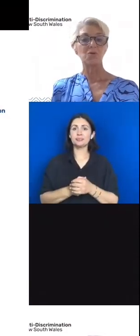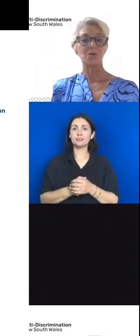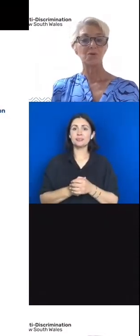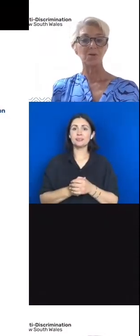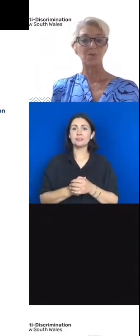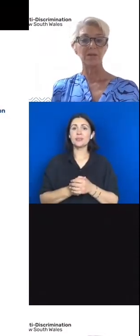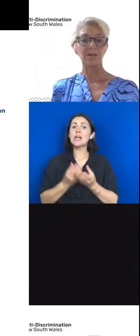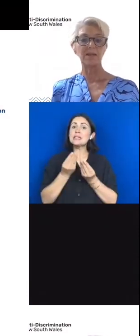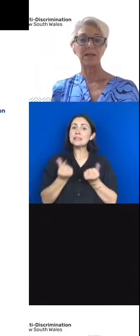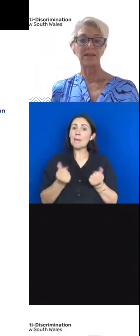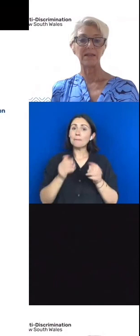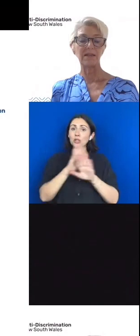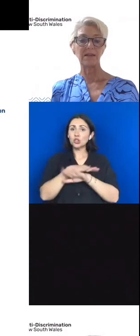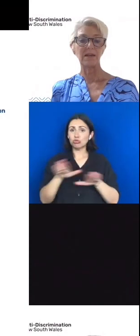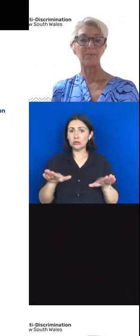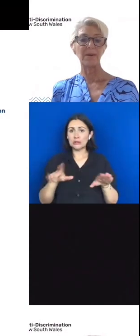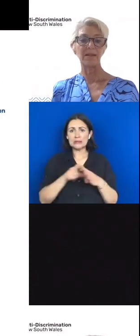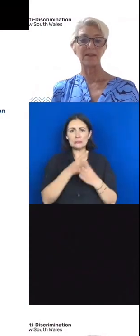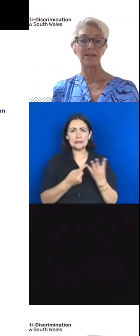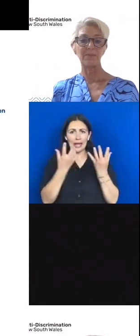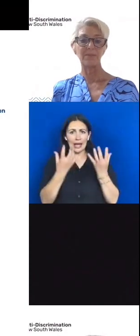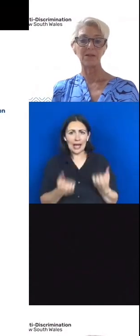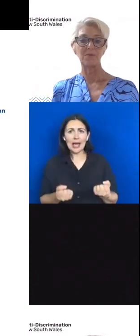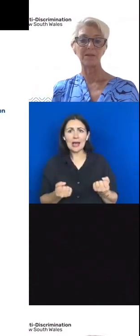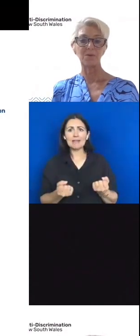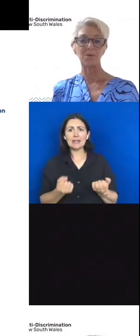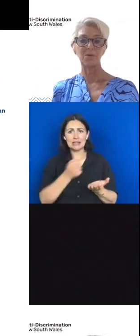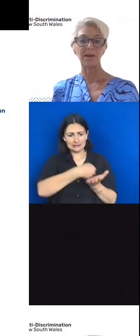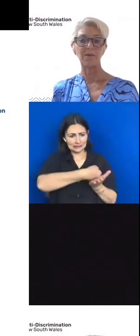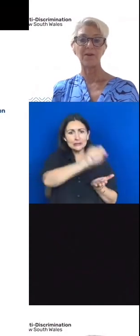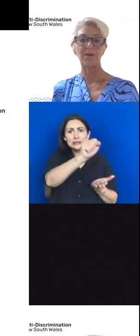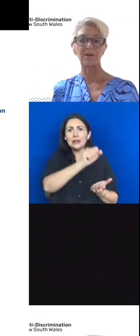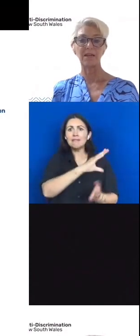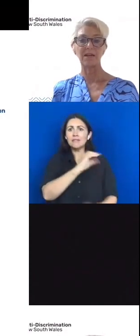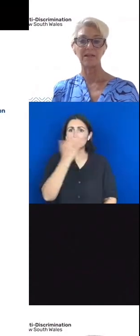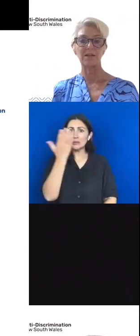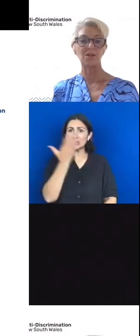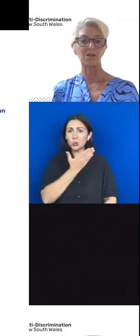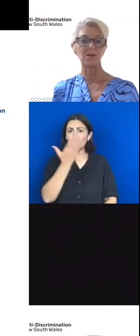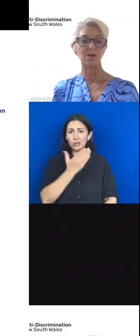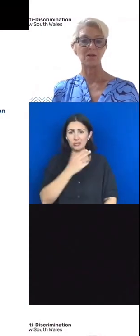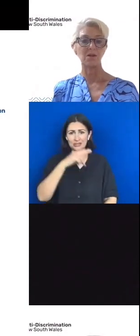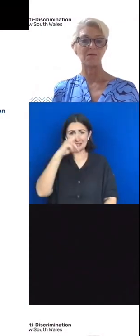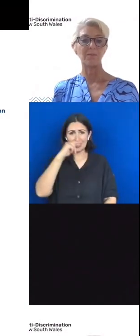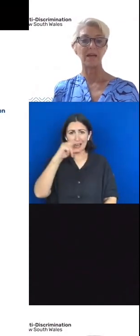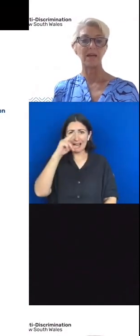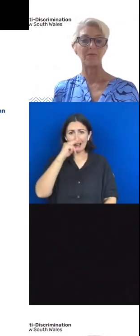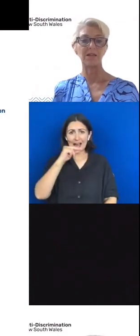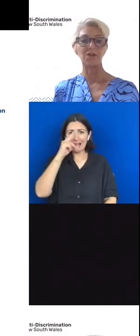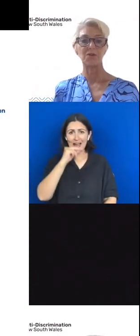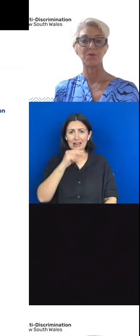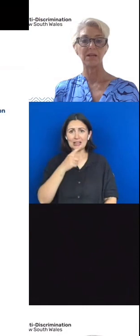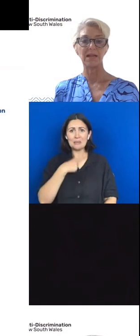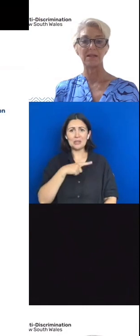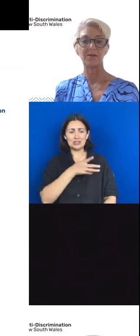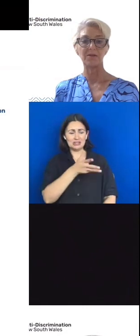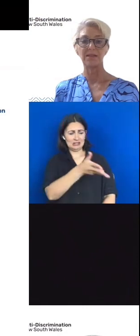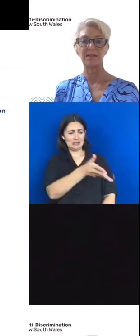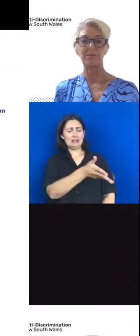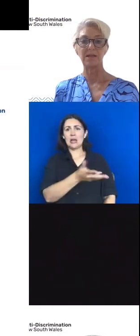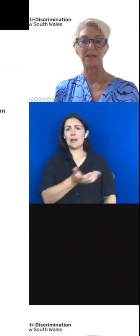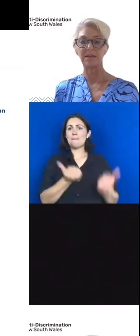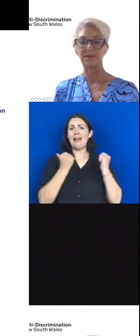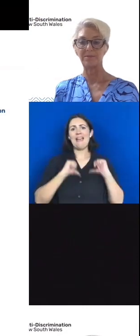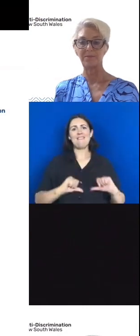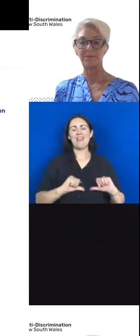Some children with disability are being suspended from school at a very young age for behavioural issues relating to